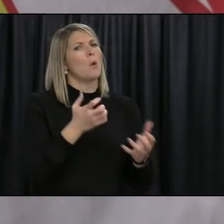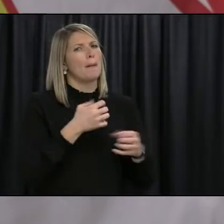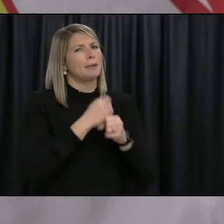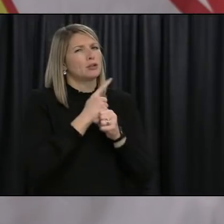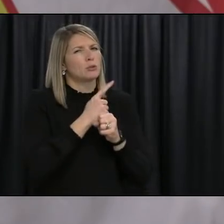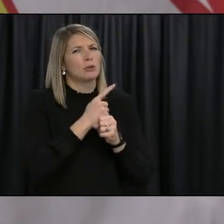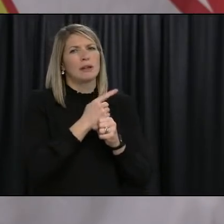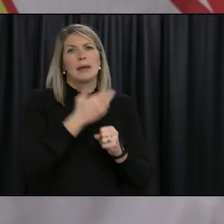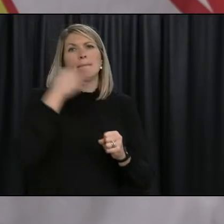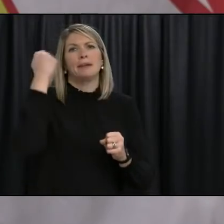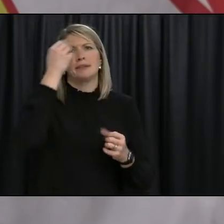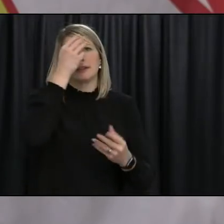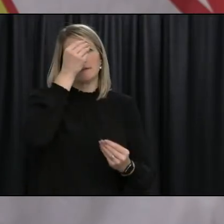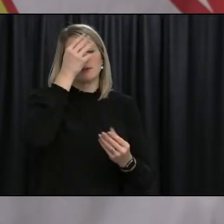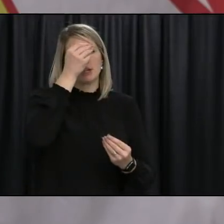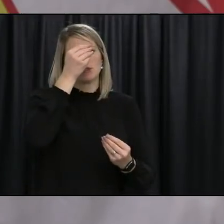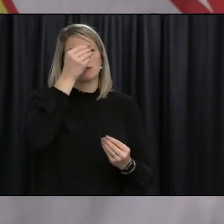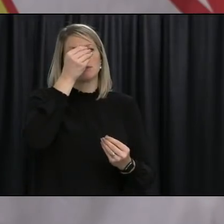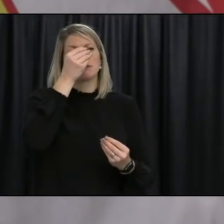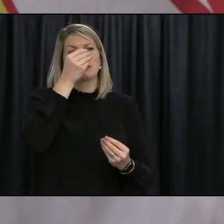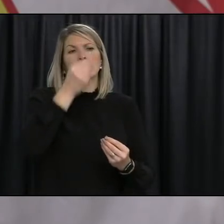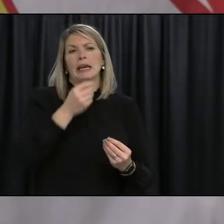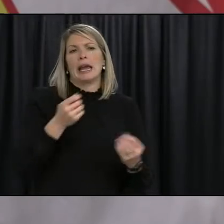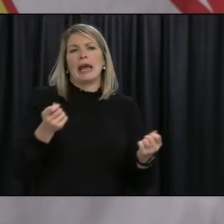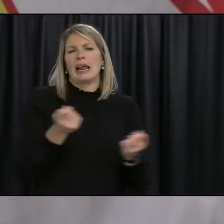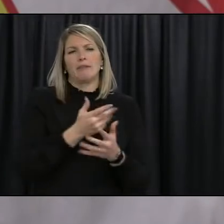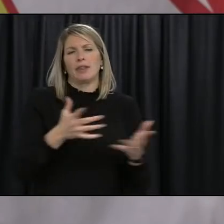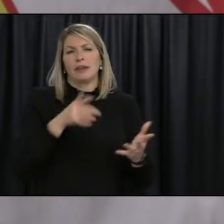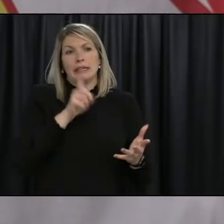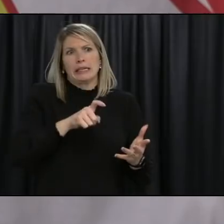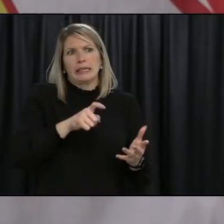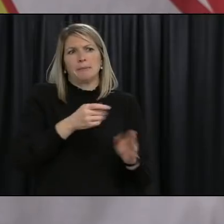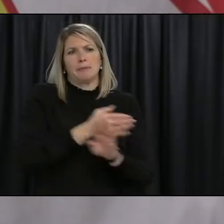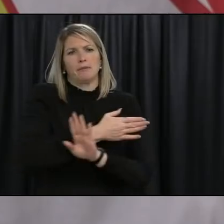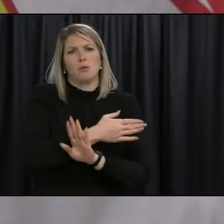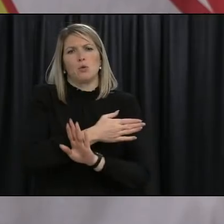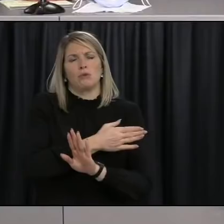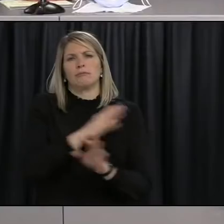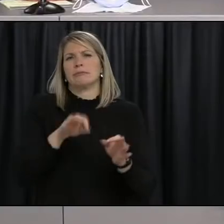best information that it can.